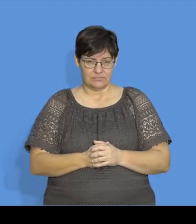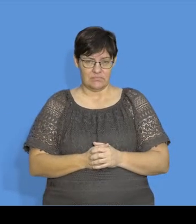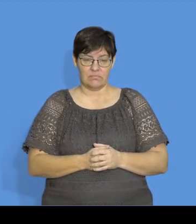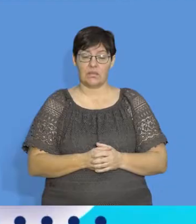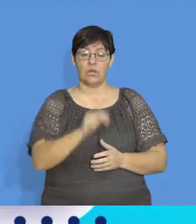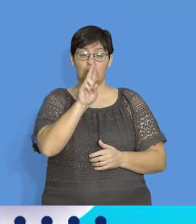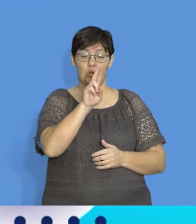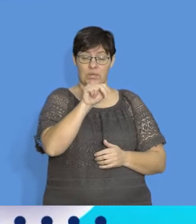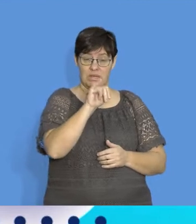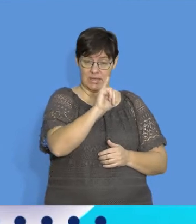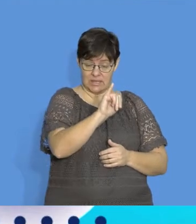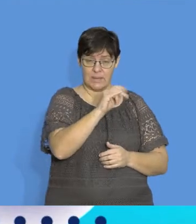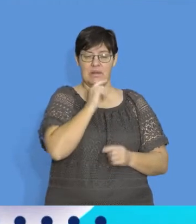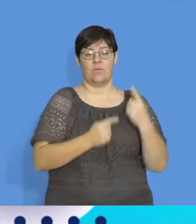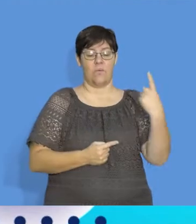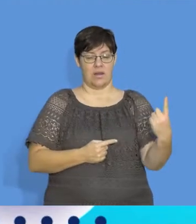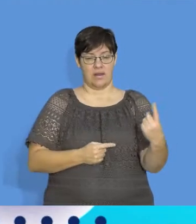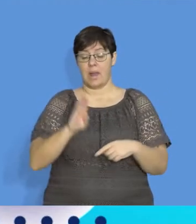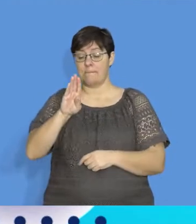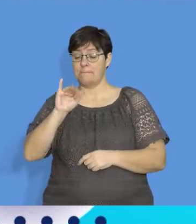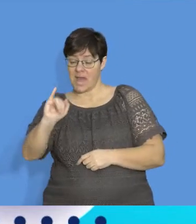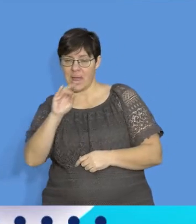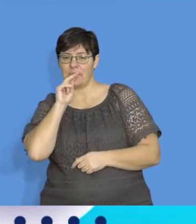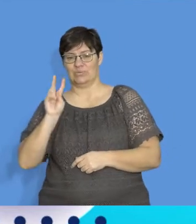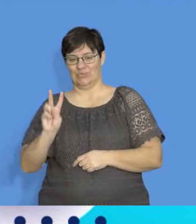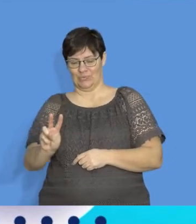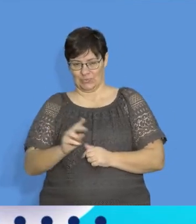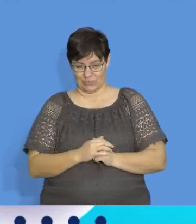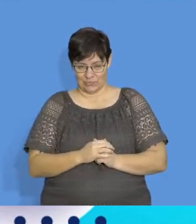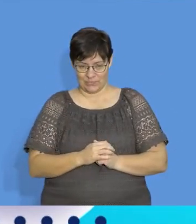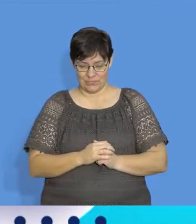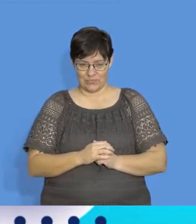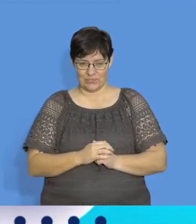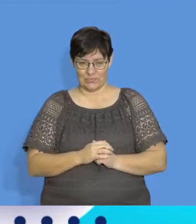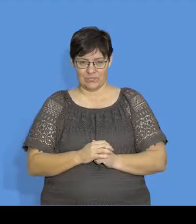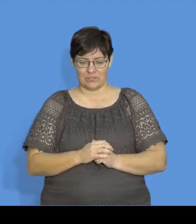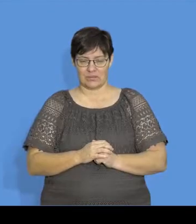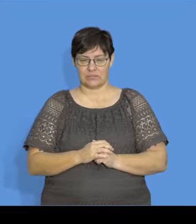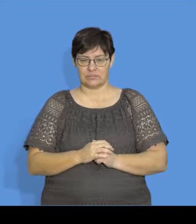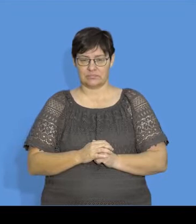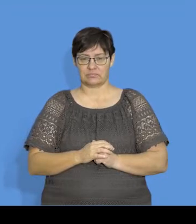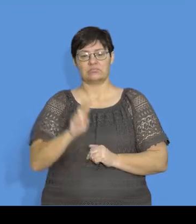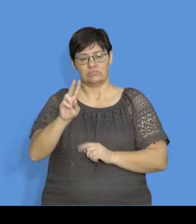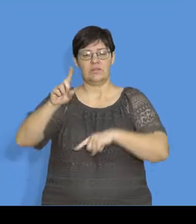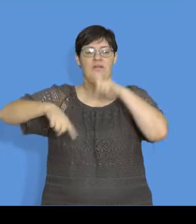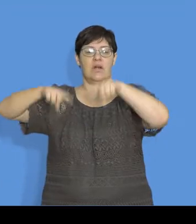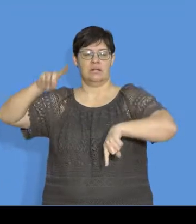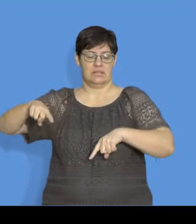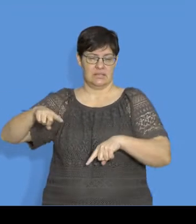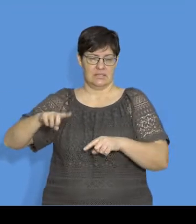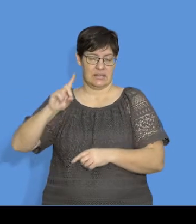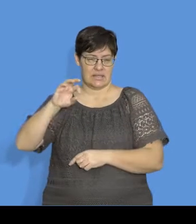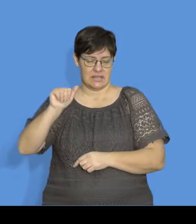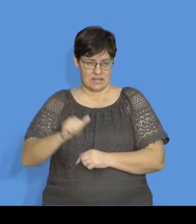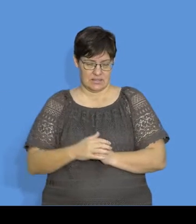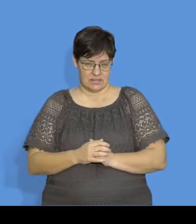two. Univariate, talking about single. Okay. So this will be bivariate data. What